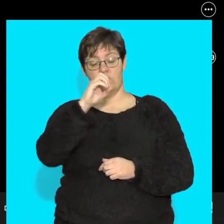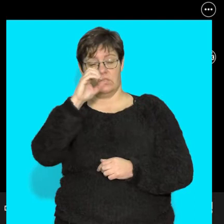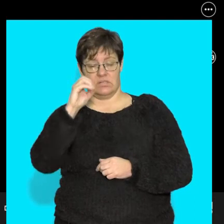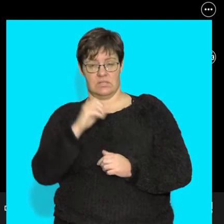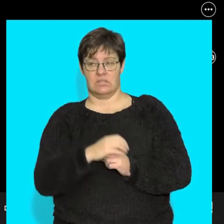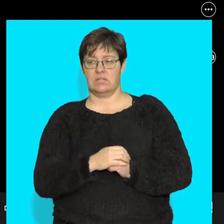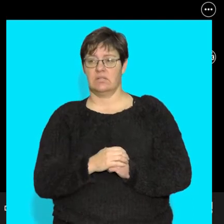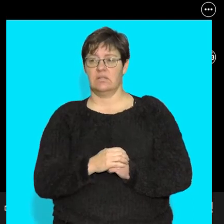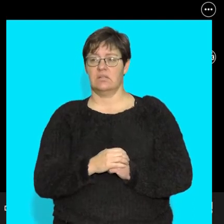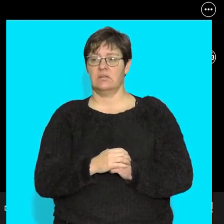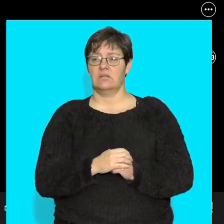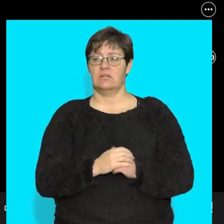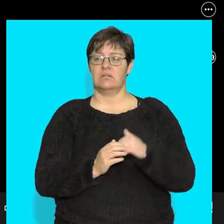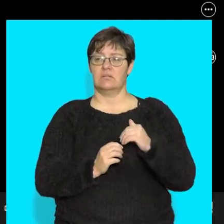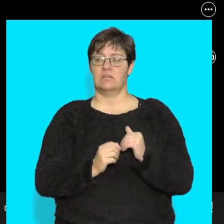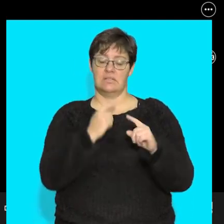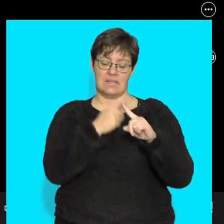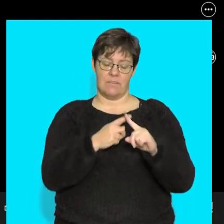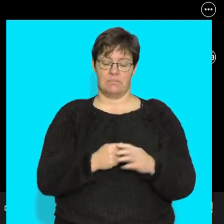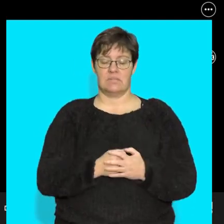750,000 and then into